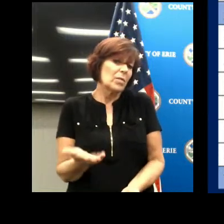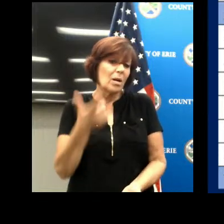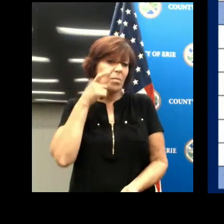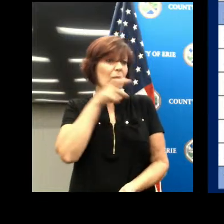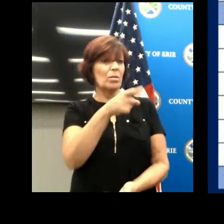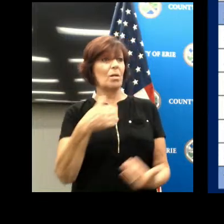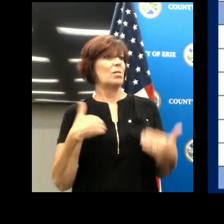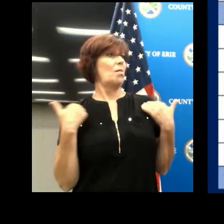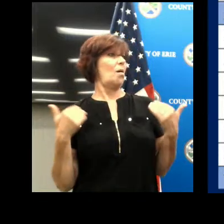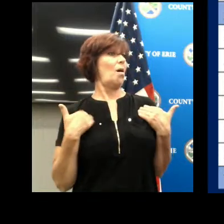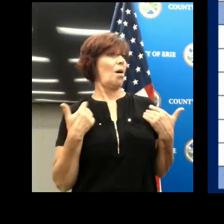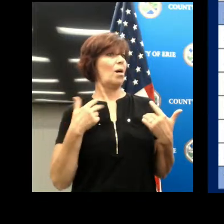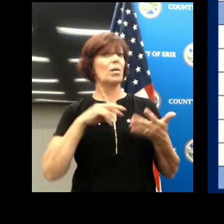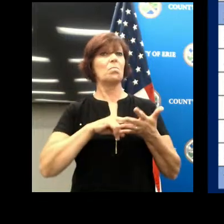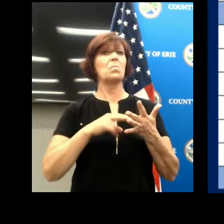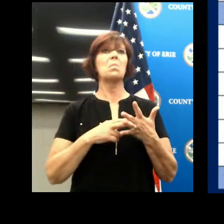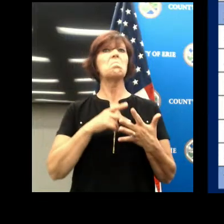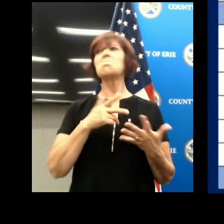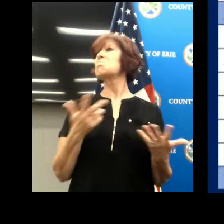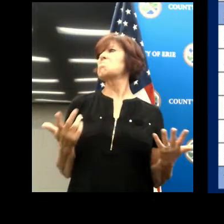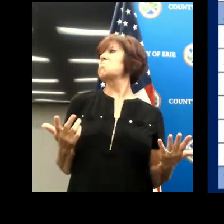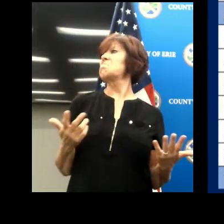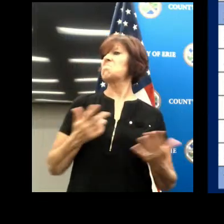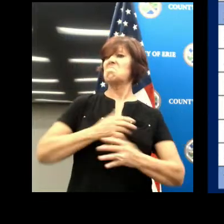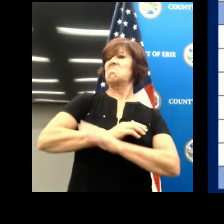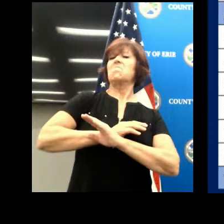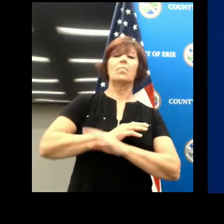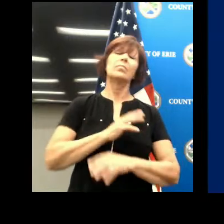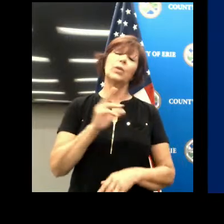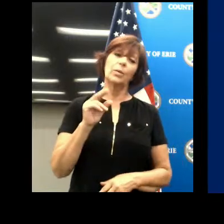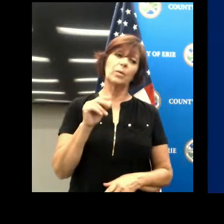you are younger does not necessarily mean you are invulnerable.